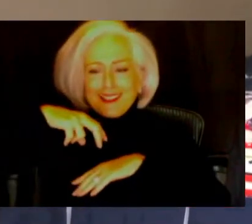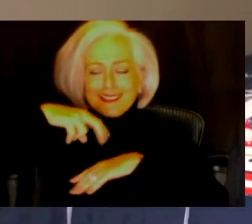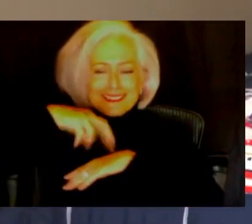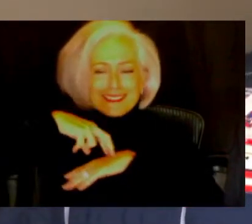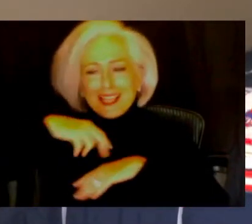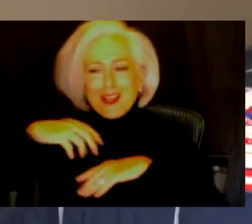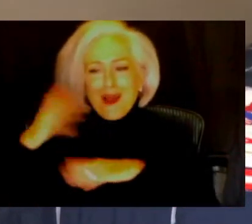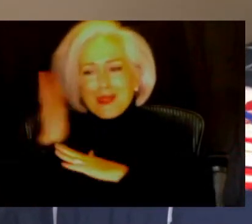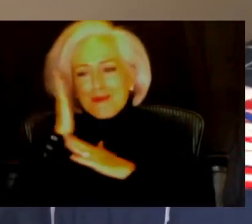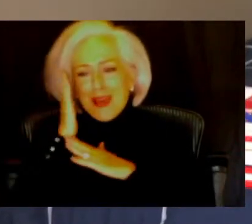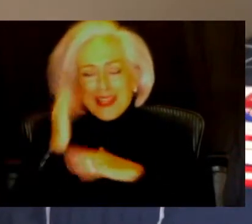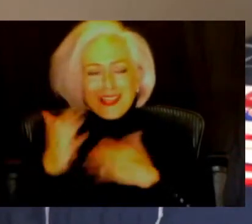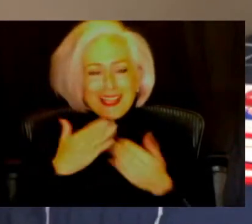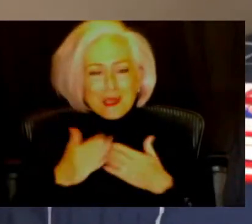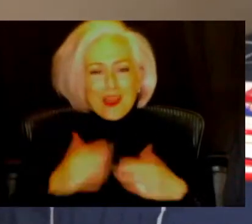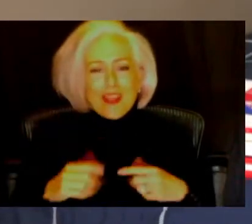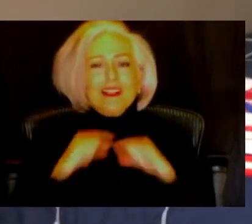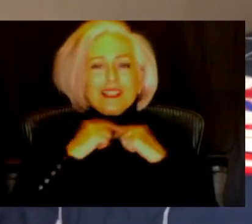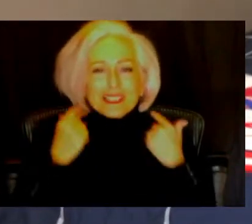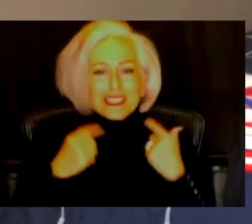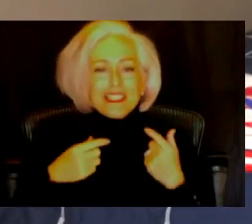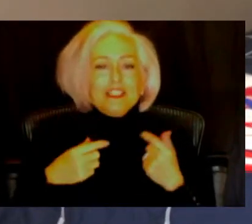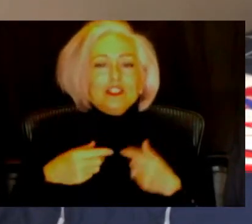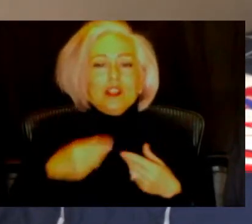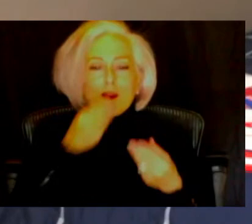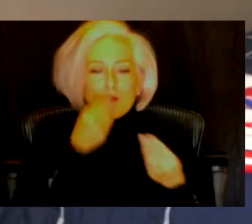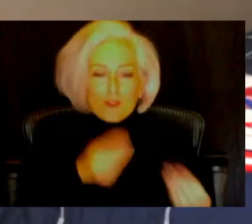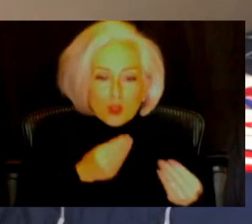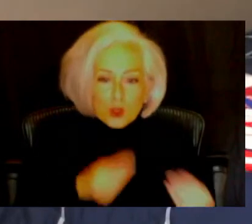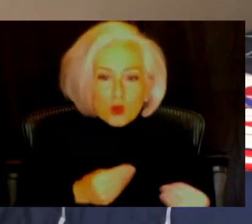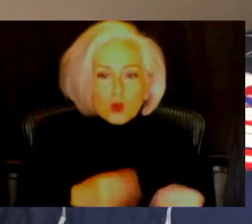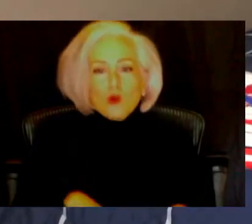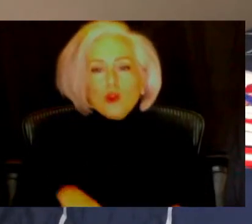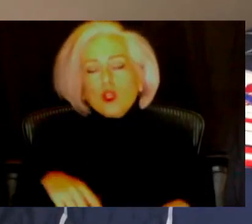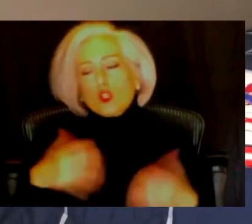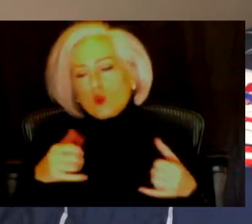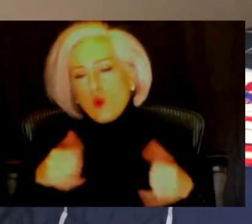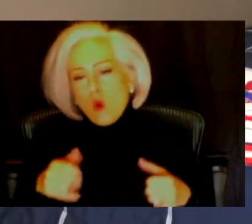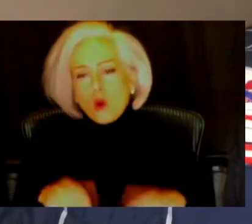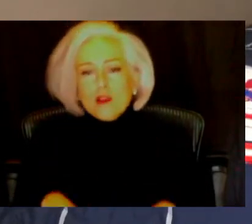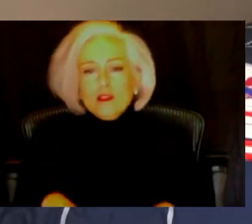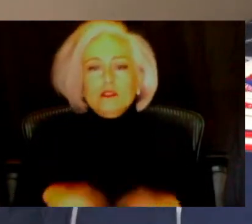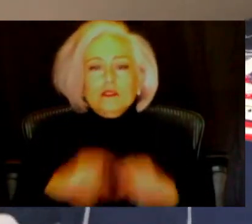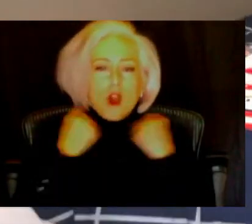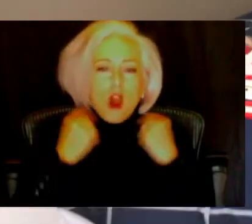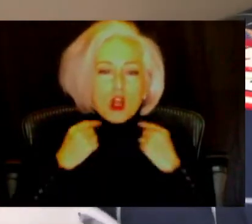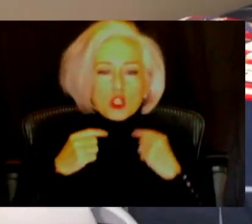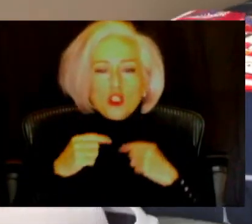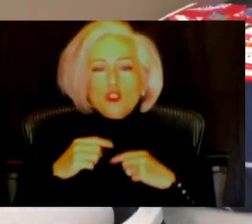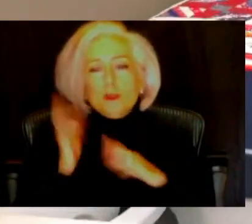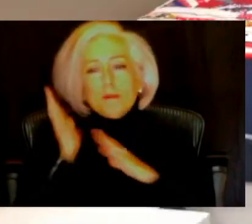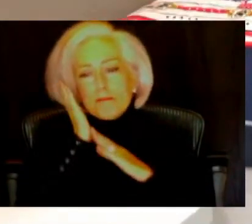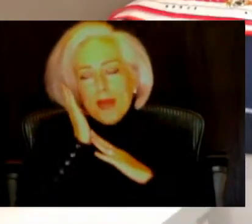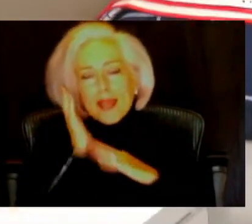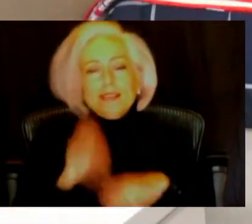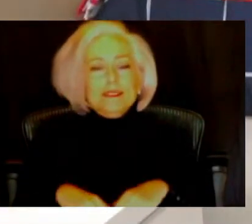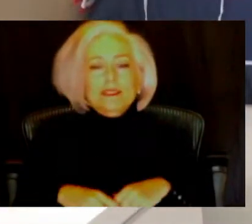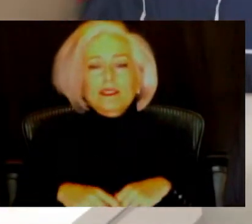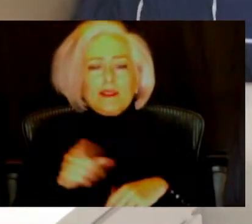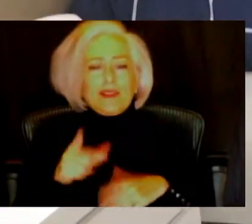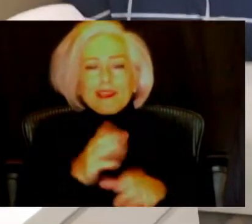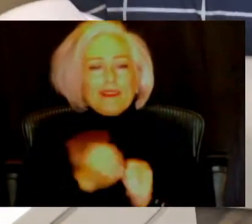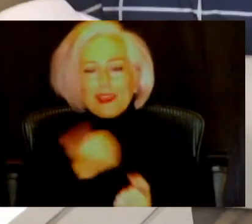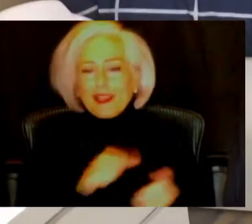collars, toys, dog beds, things like that. So they can come and get any types of services like that.